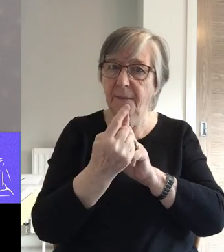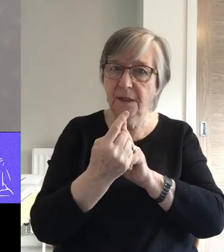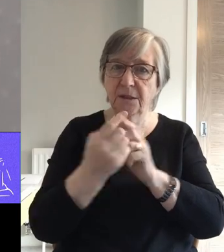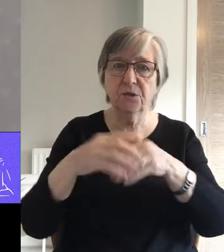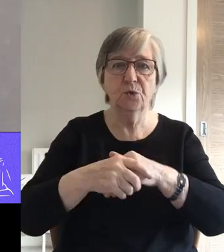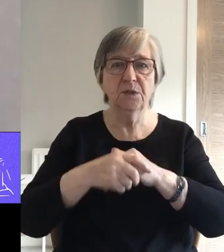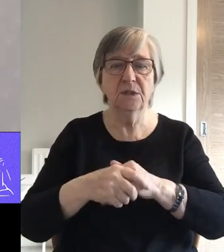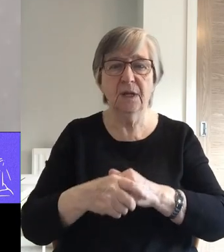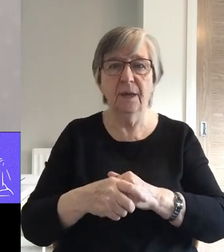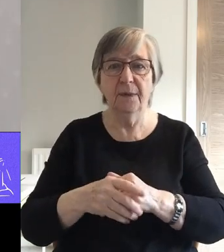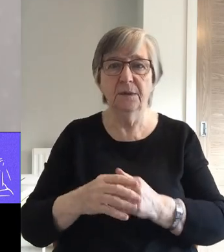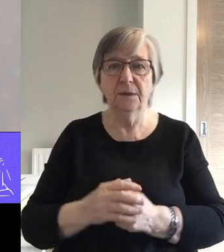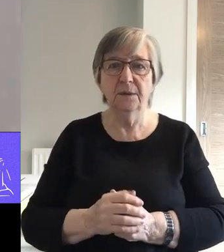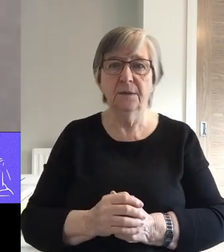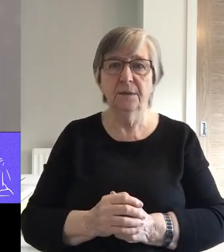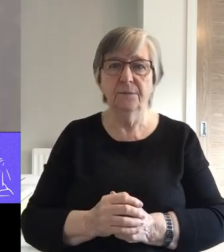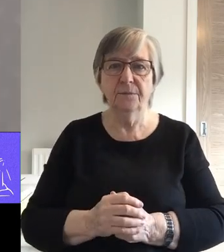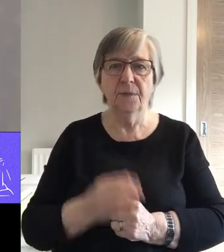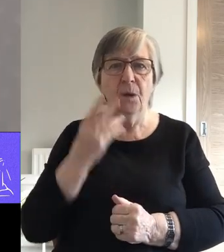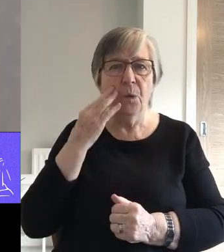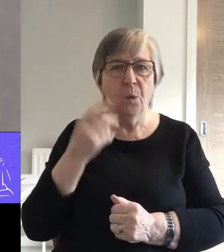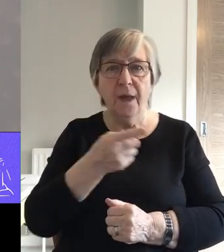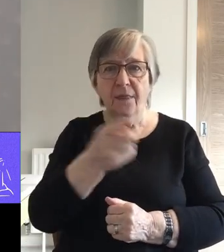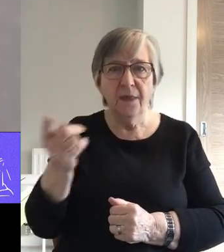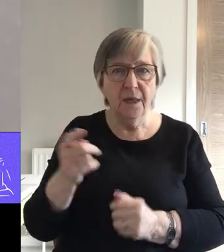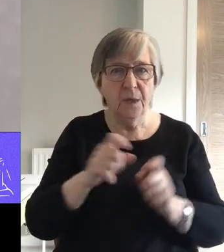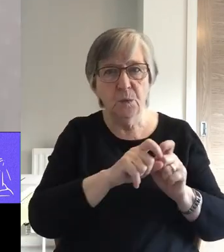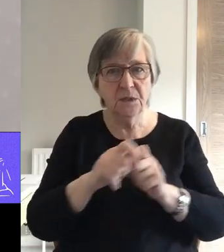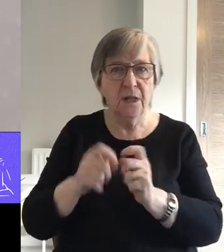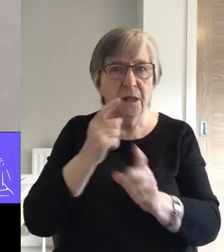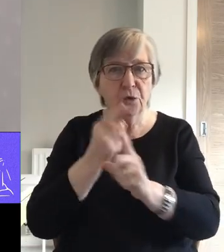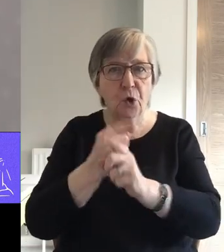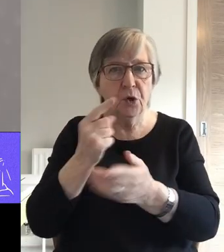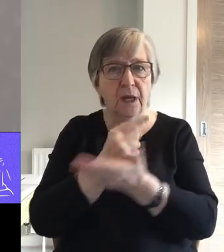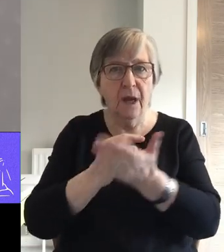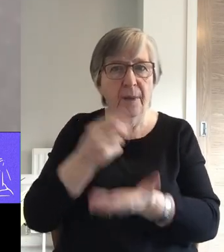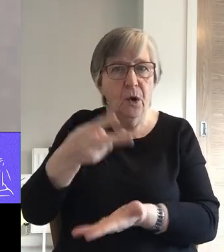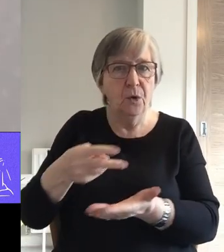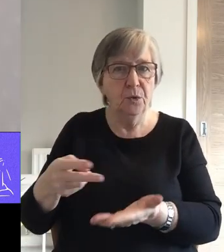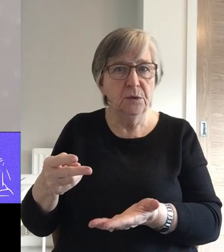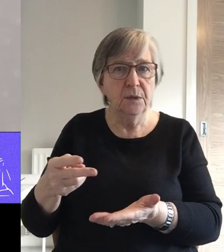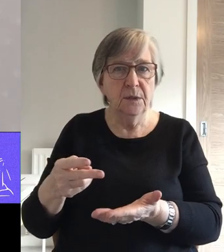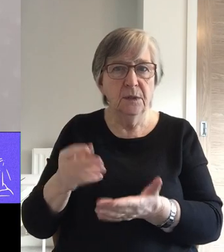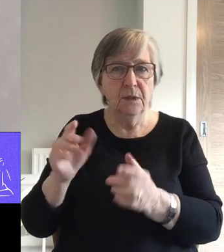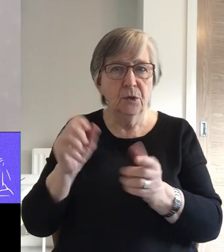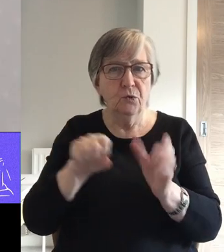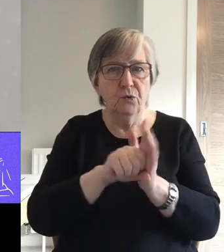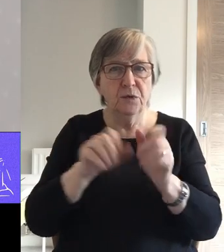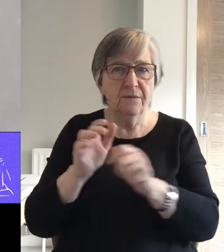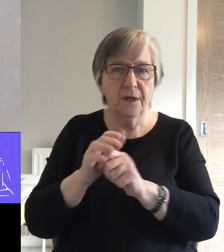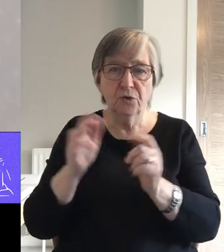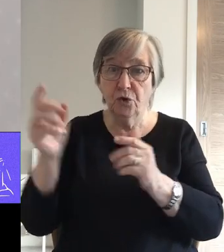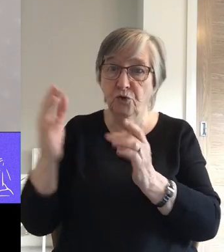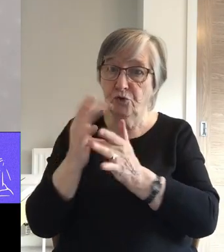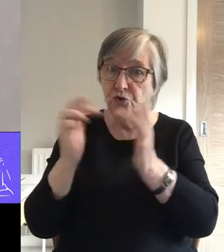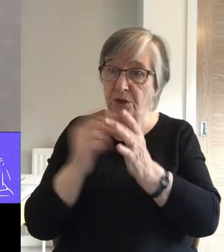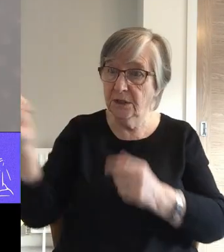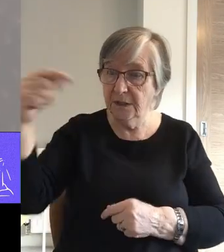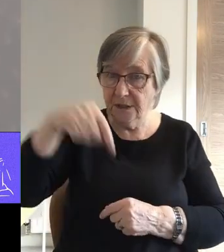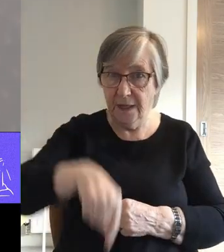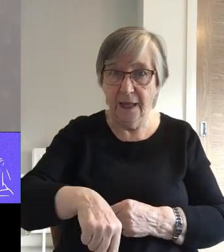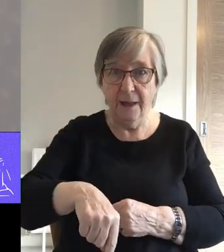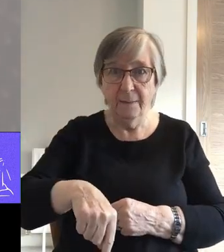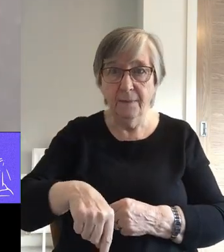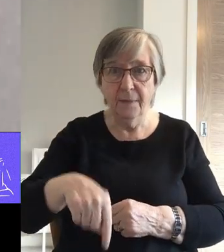the Disciples. While they were still talking about this, Jesus himself stood among them and said to